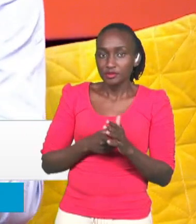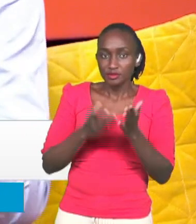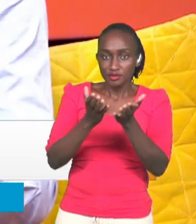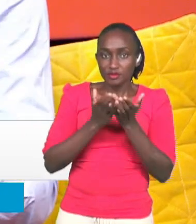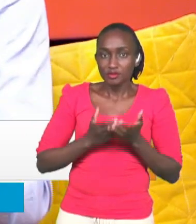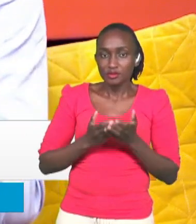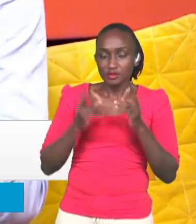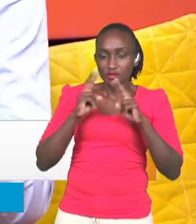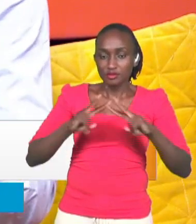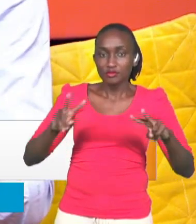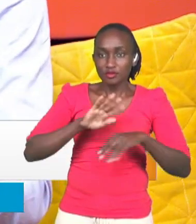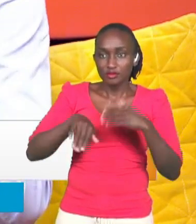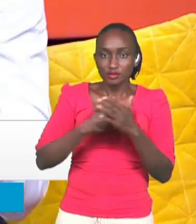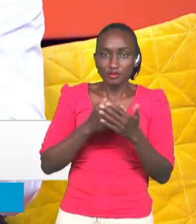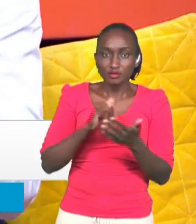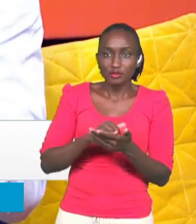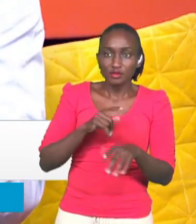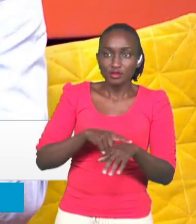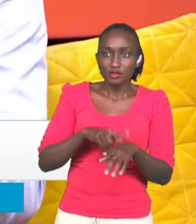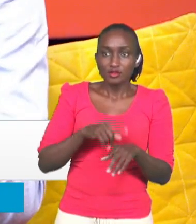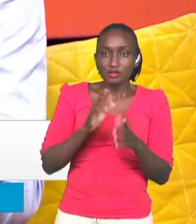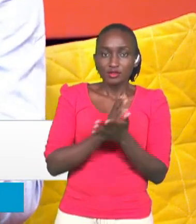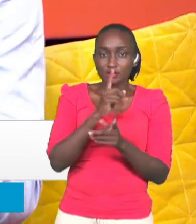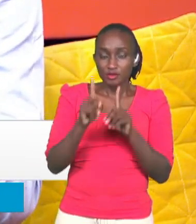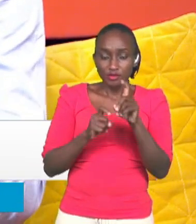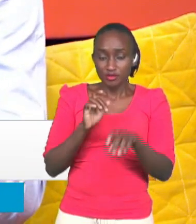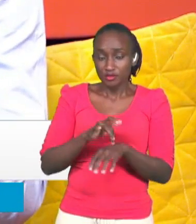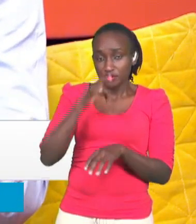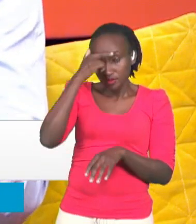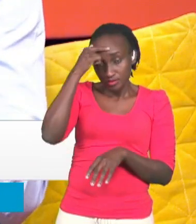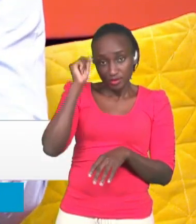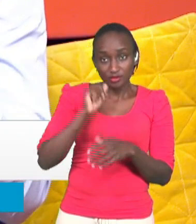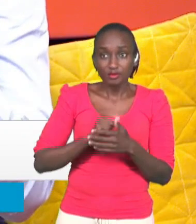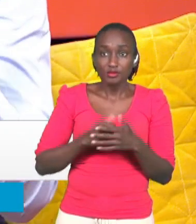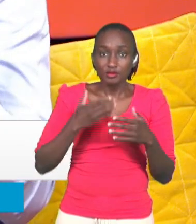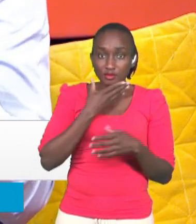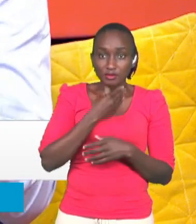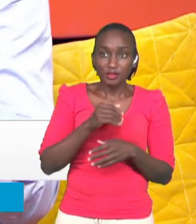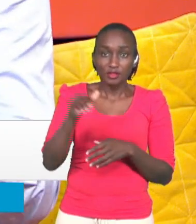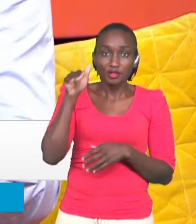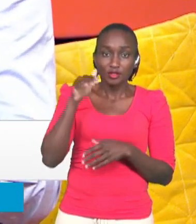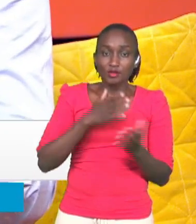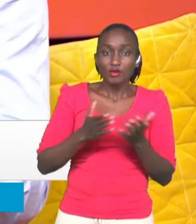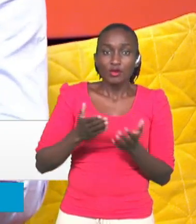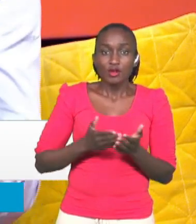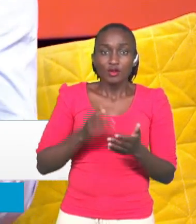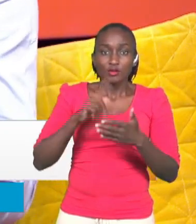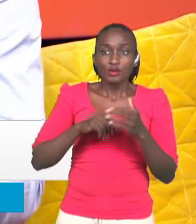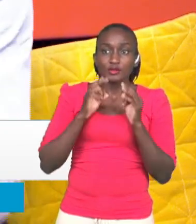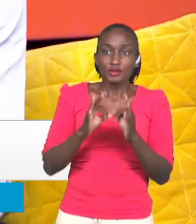to really review all these things, because by the time some questions are very sensitive here, because guys are really even asking an extent whereby what